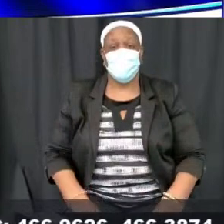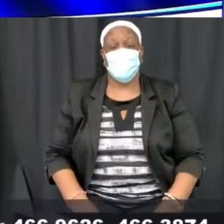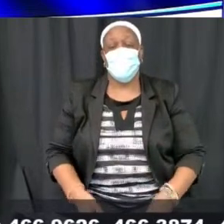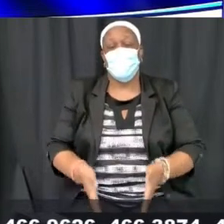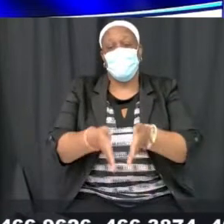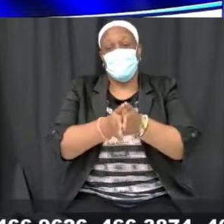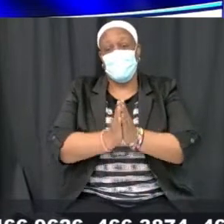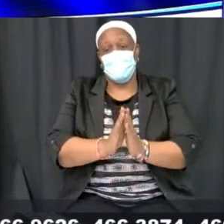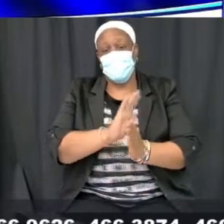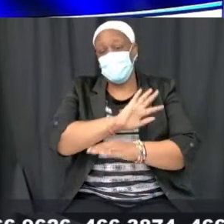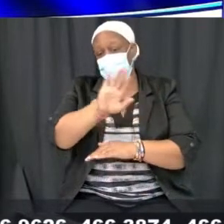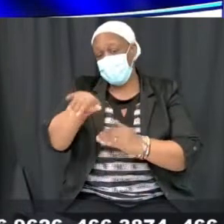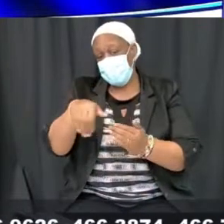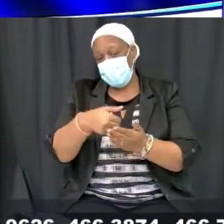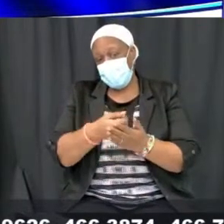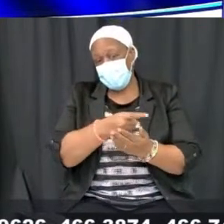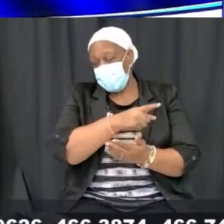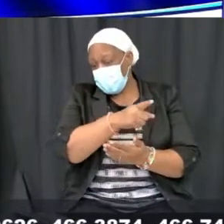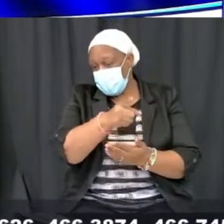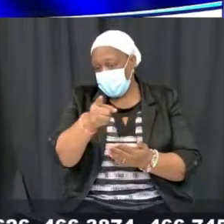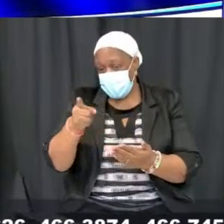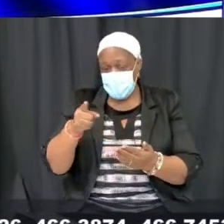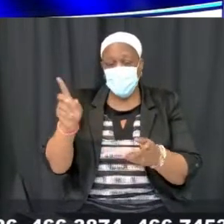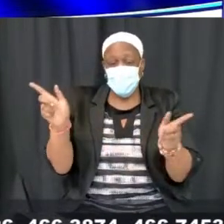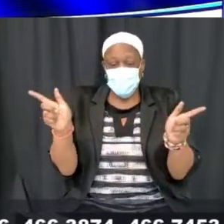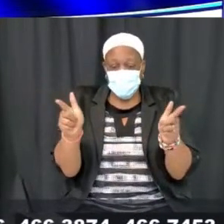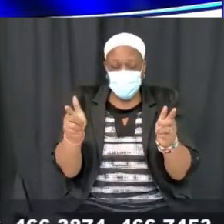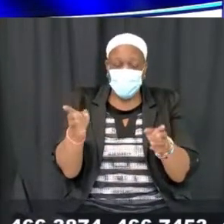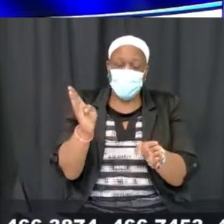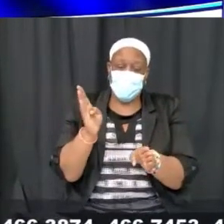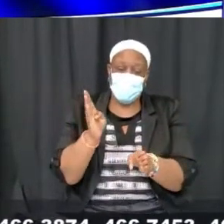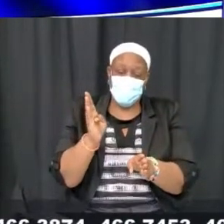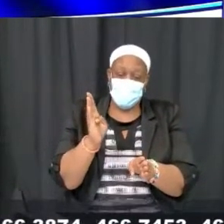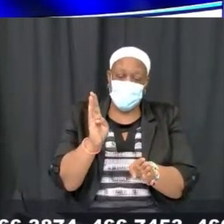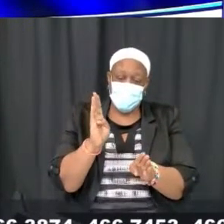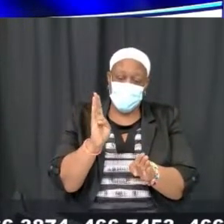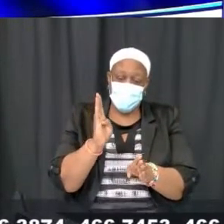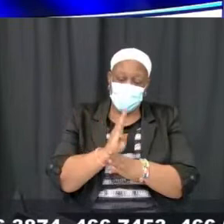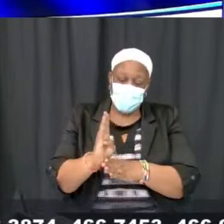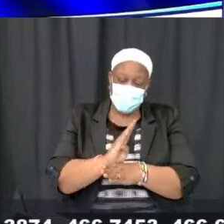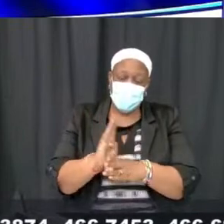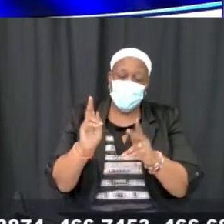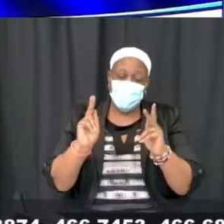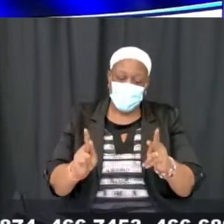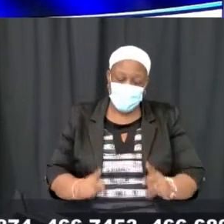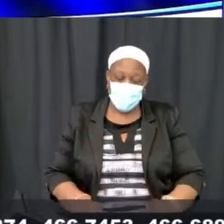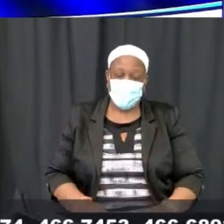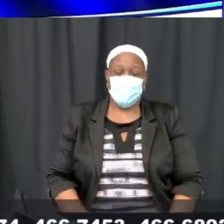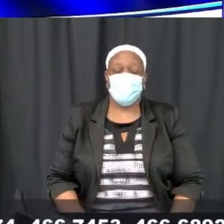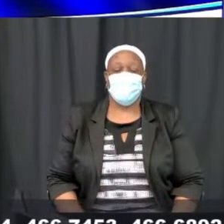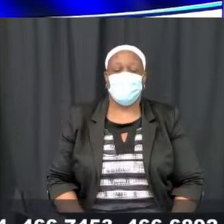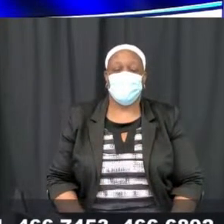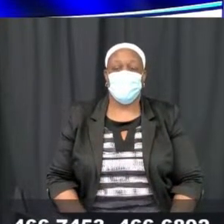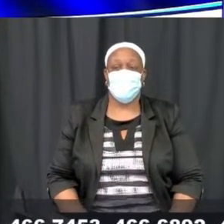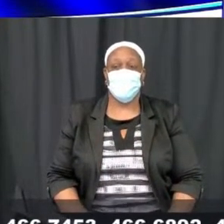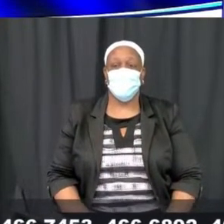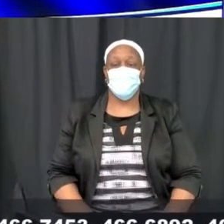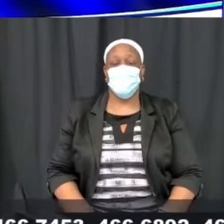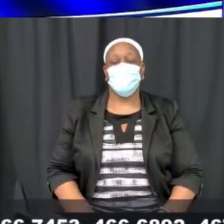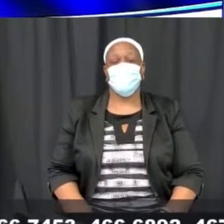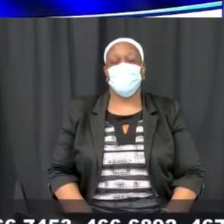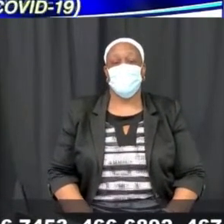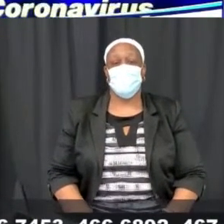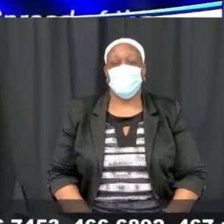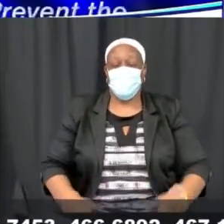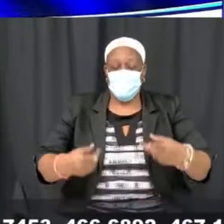admonishing you, our entrepreneurs and small business owners, to take control of your ability to rebound from